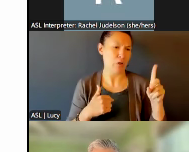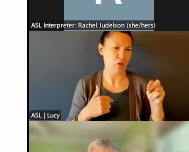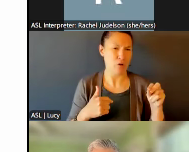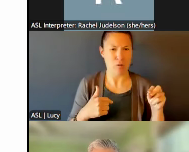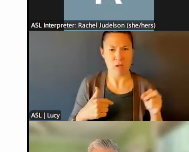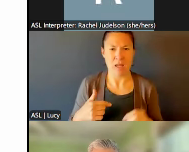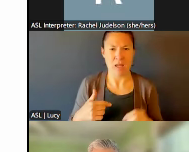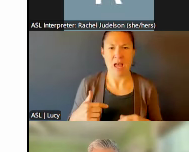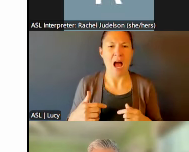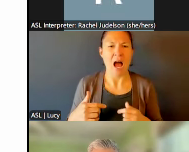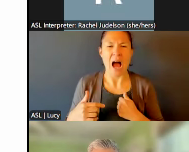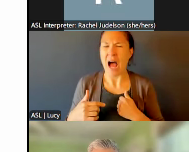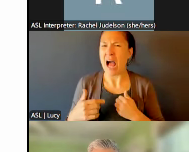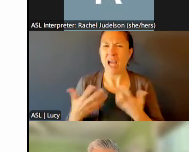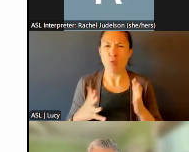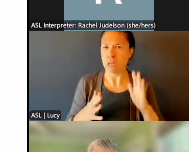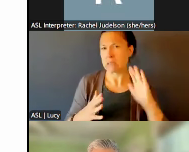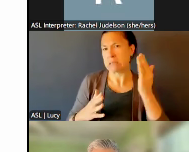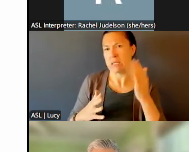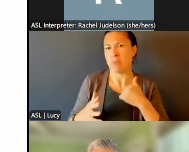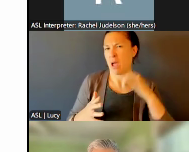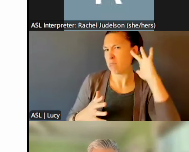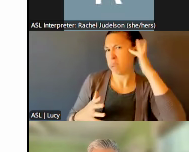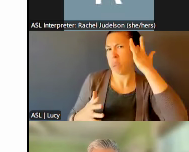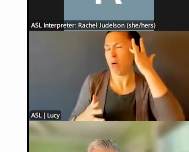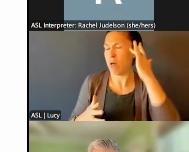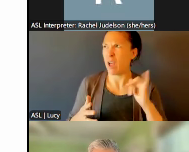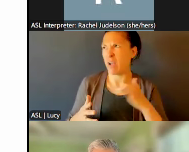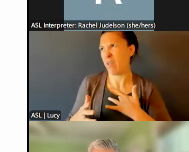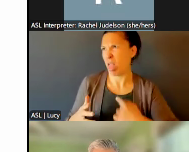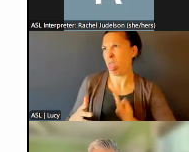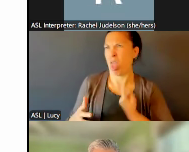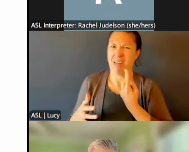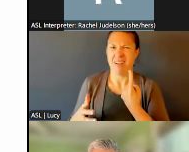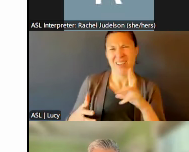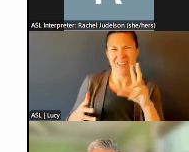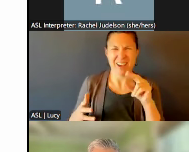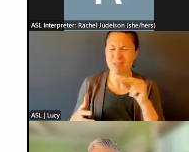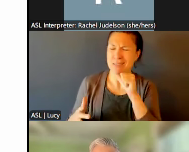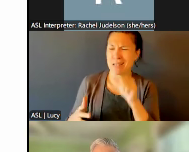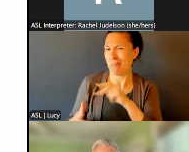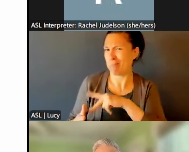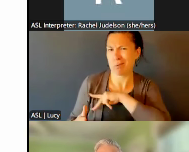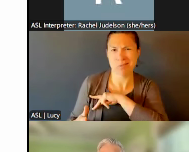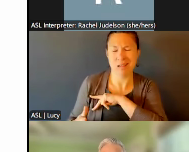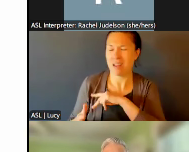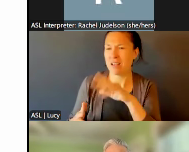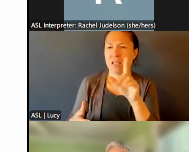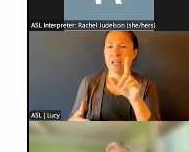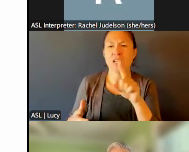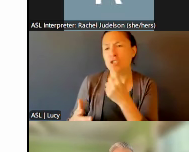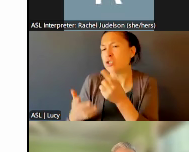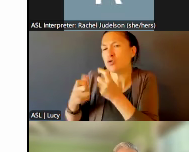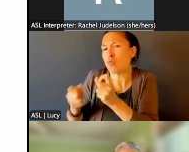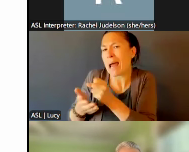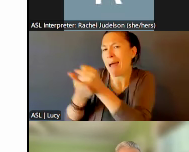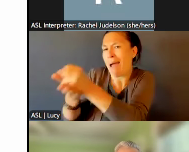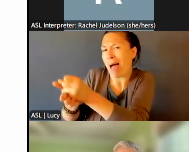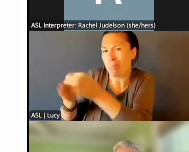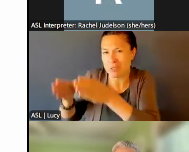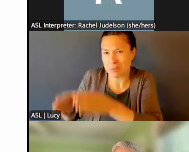upset. But this is not personal. What we're trying to do here is to help the author. And so being dismissive